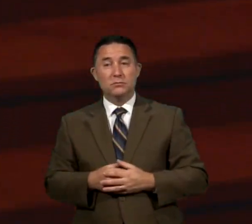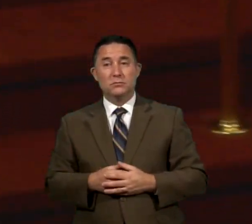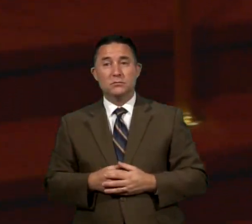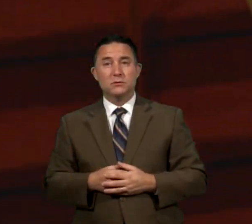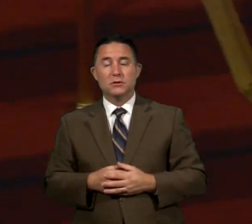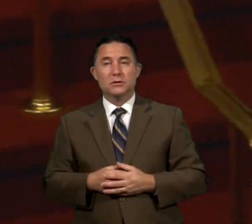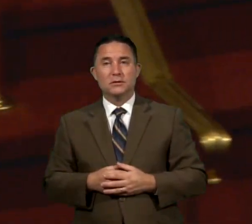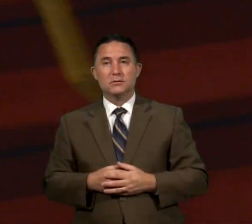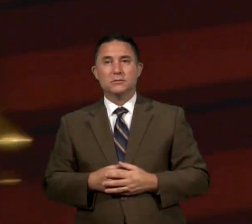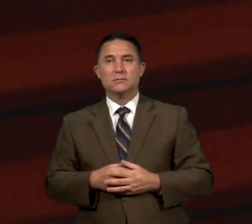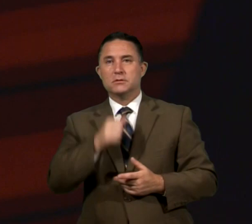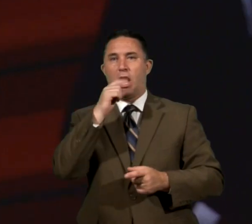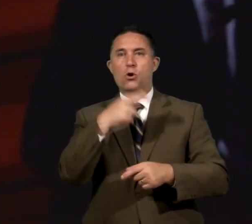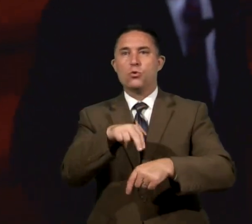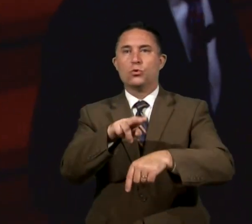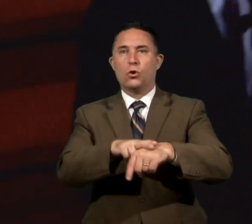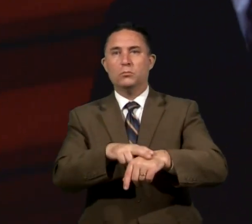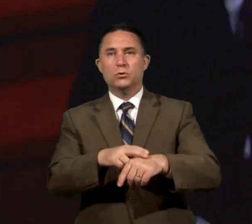Not normal.